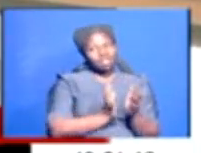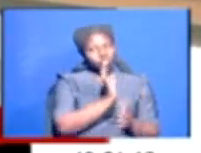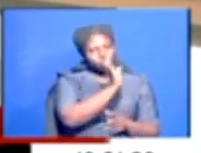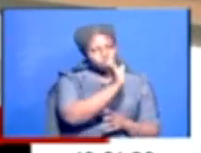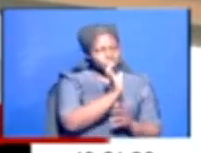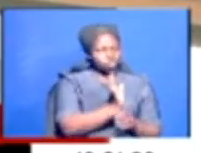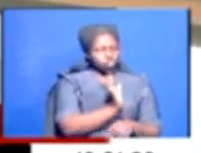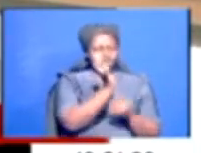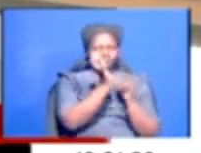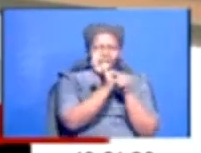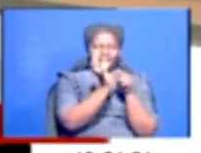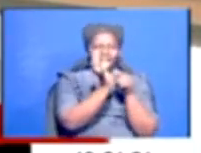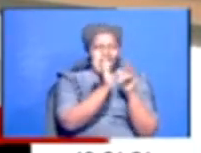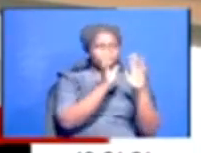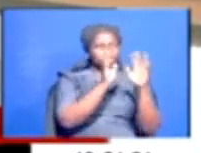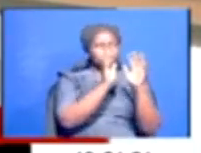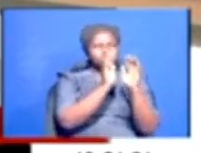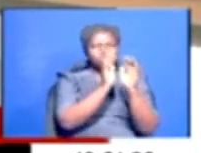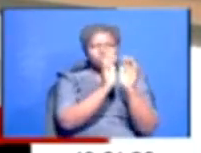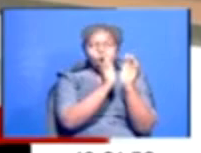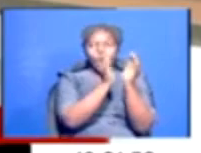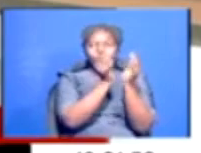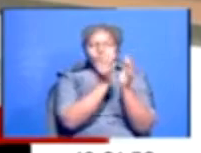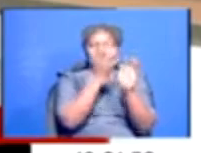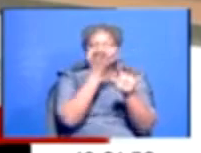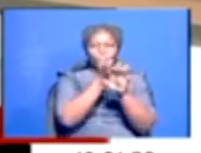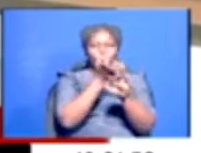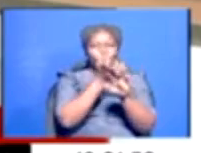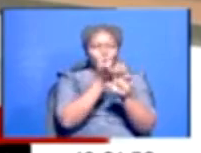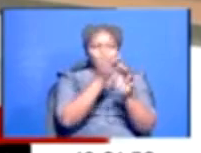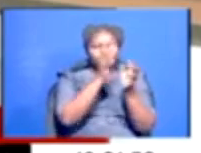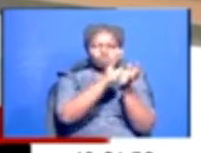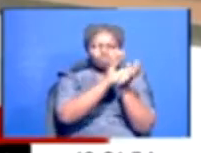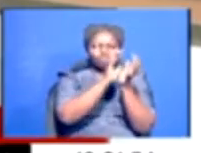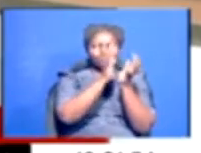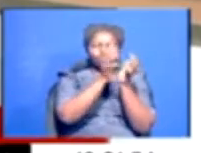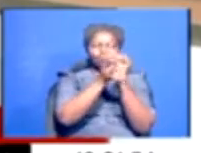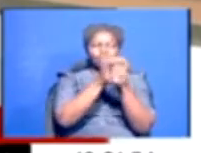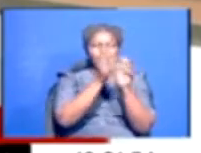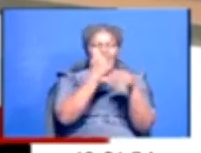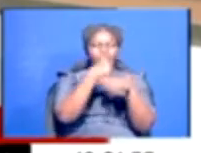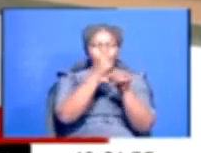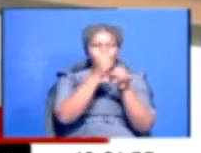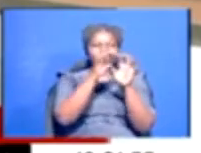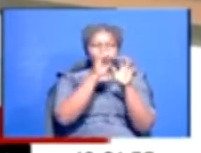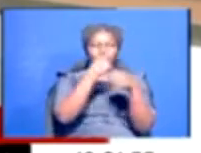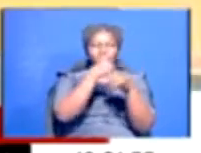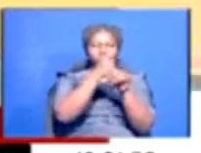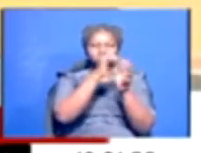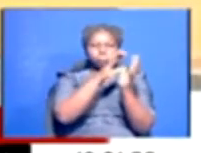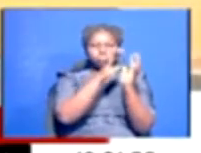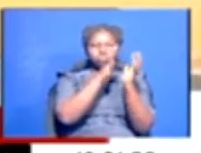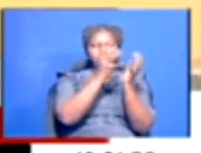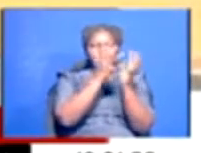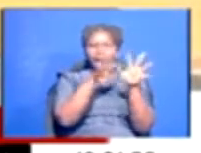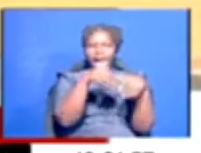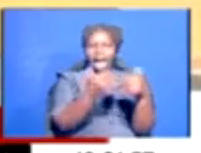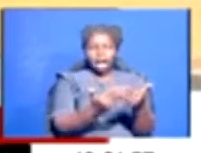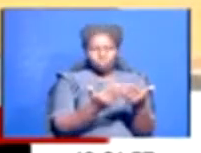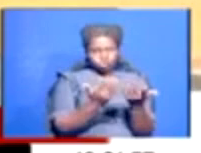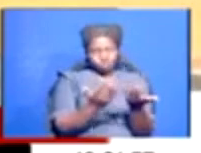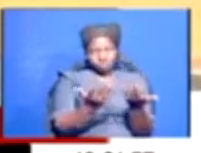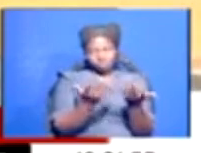it becomes as smooth as they put the short that they normally. That would normally be used in a competition. There is a